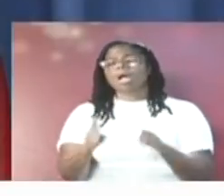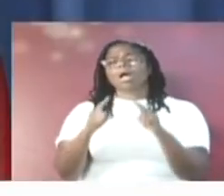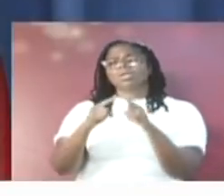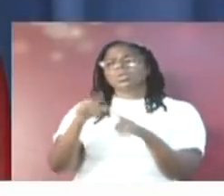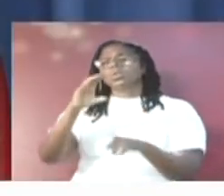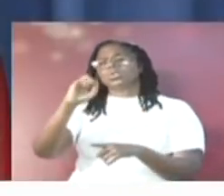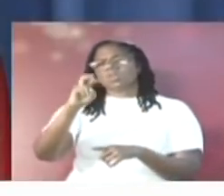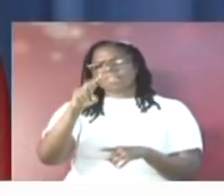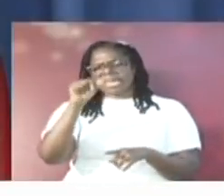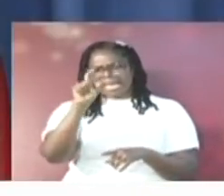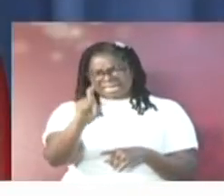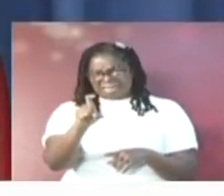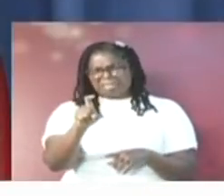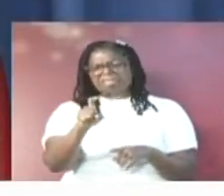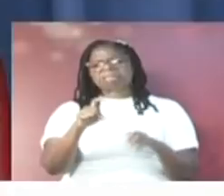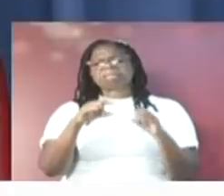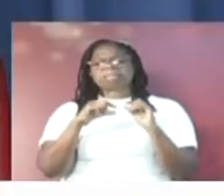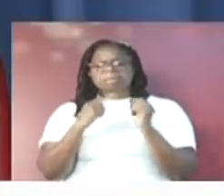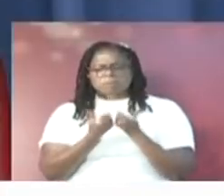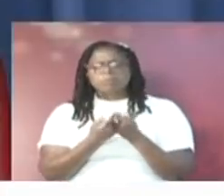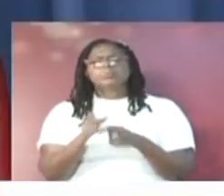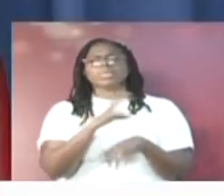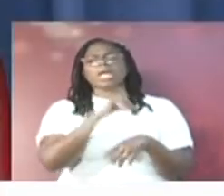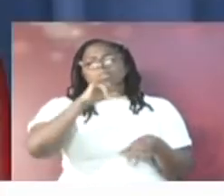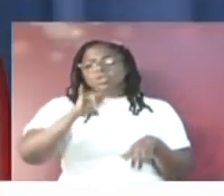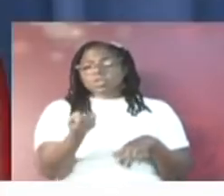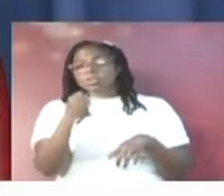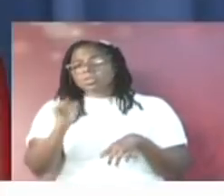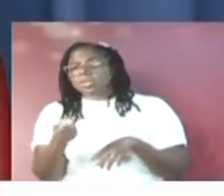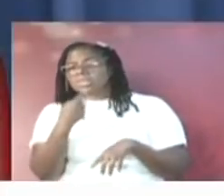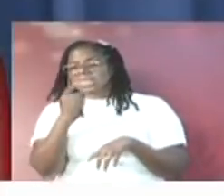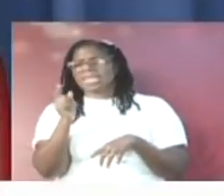and Johnson & Johnson was going to put a large